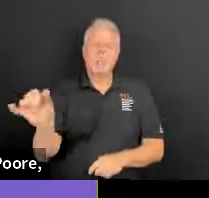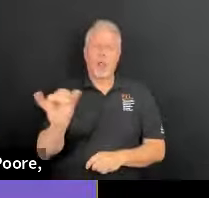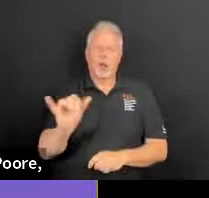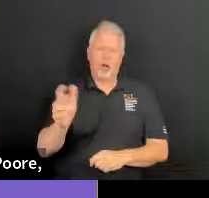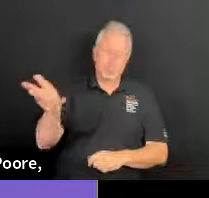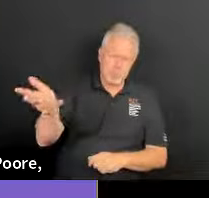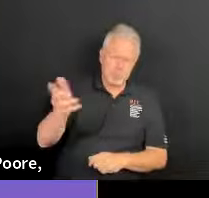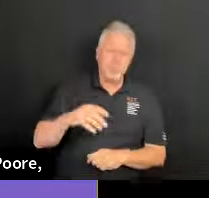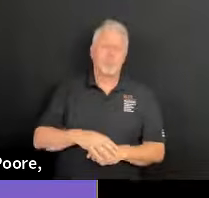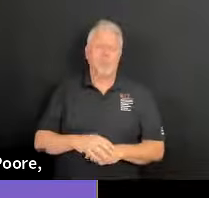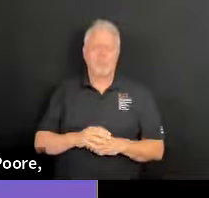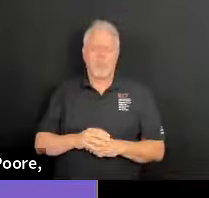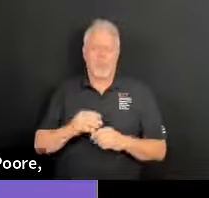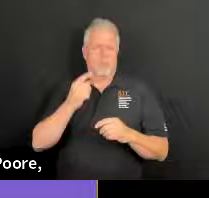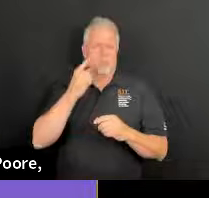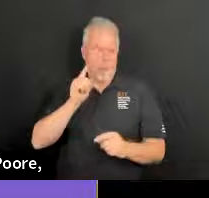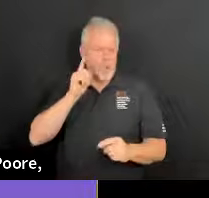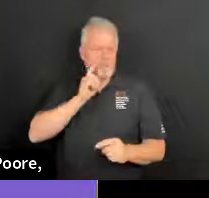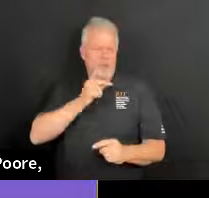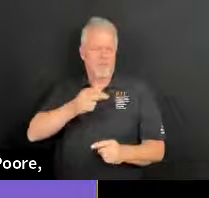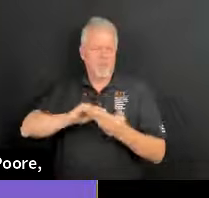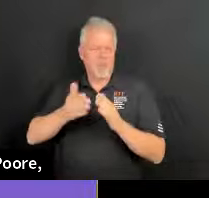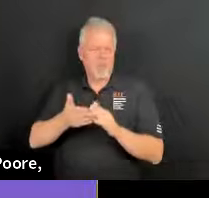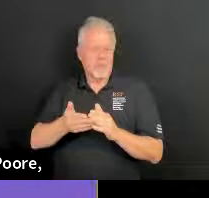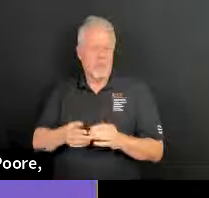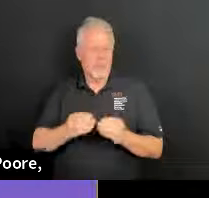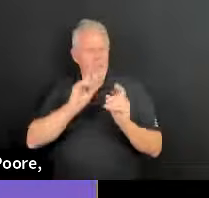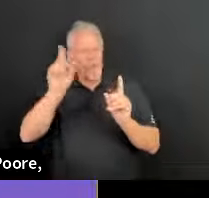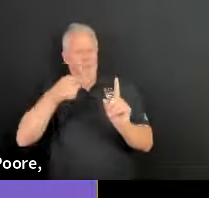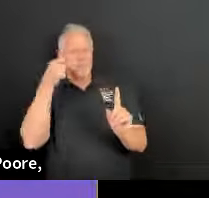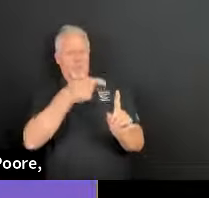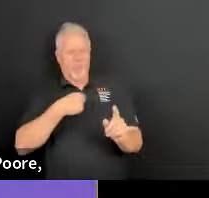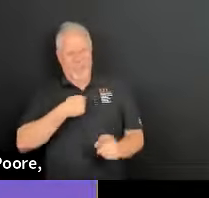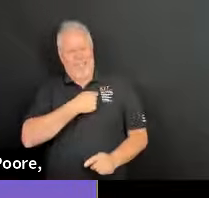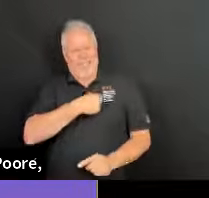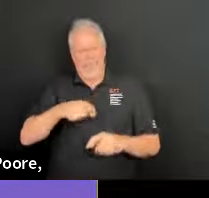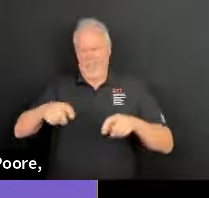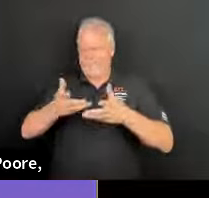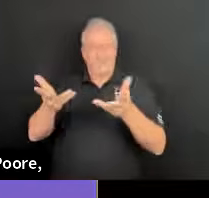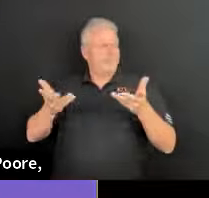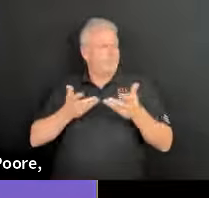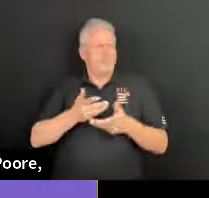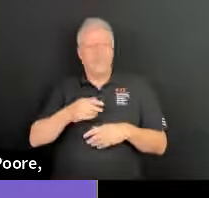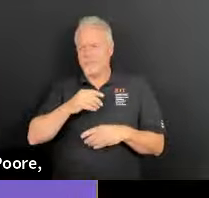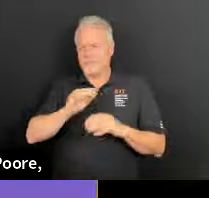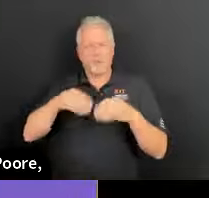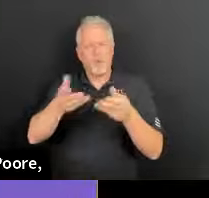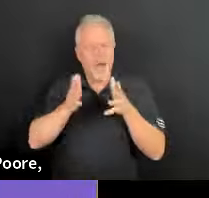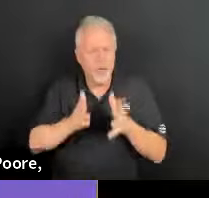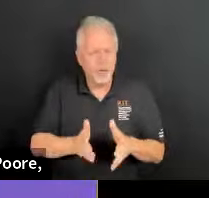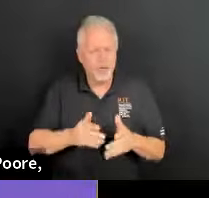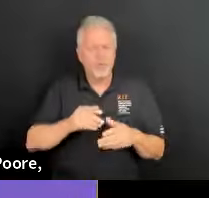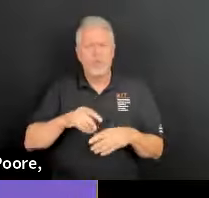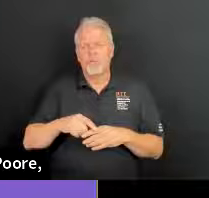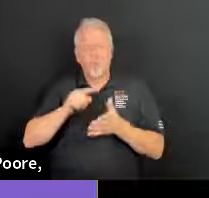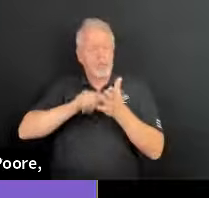goal is to have a survey that is similar, but more targeted on the deaf and hard of hearing community, so that we can see